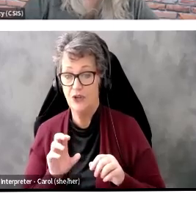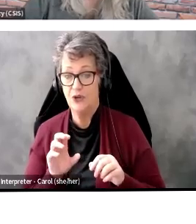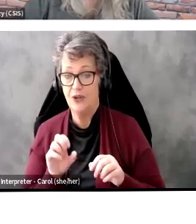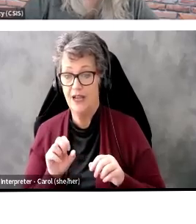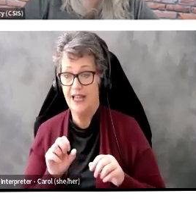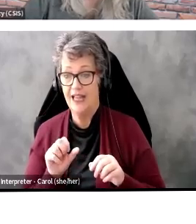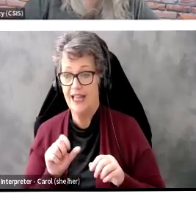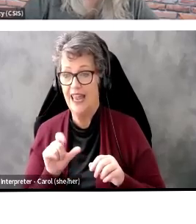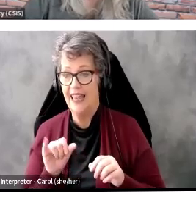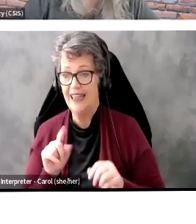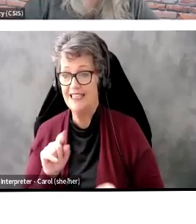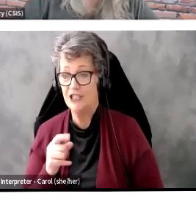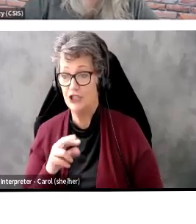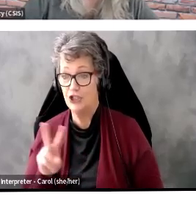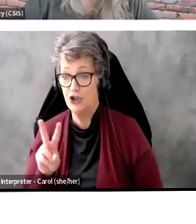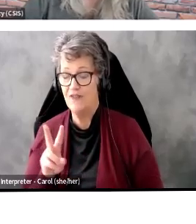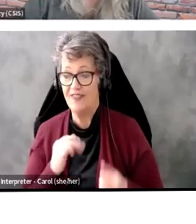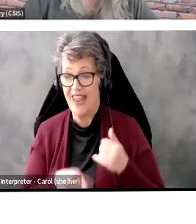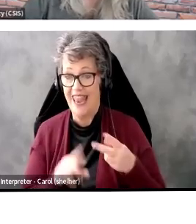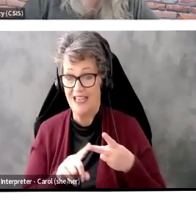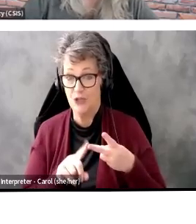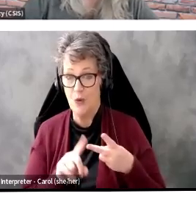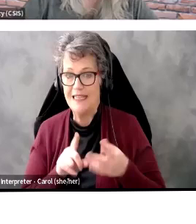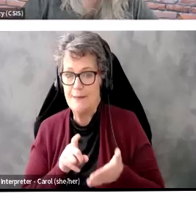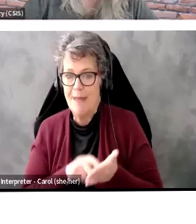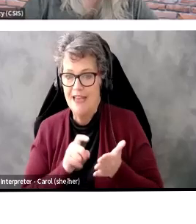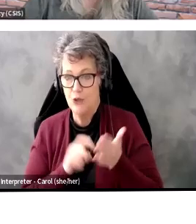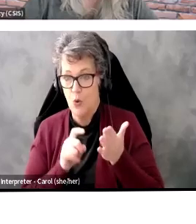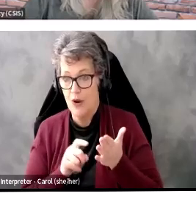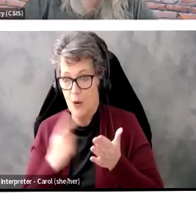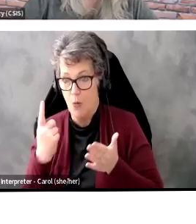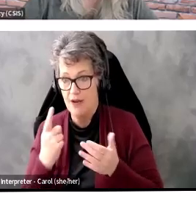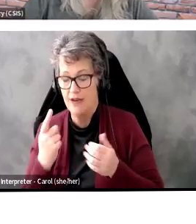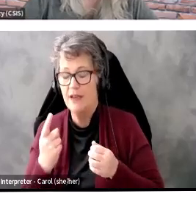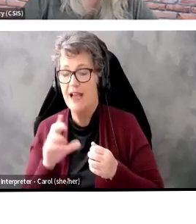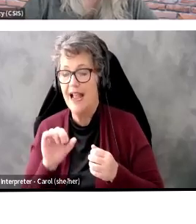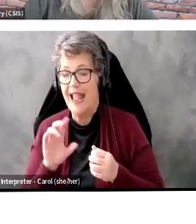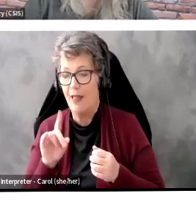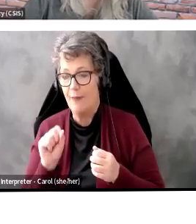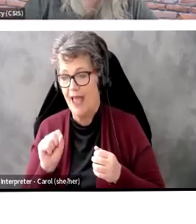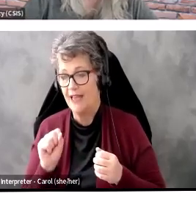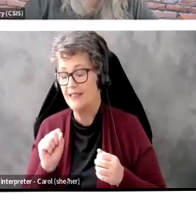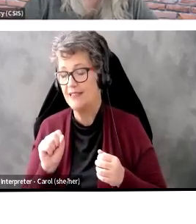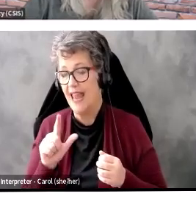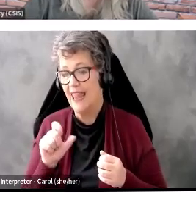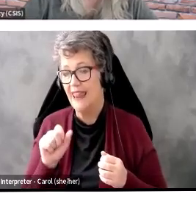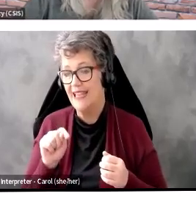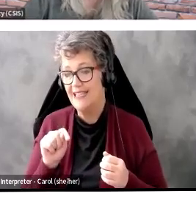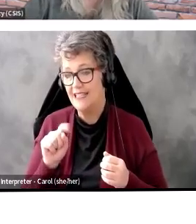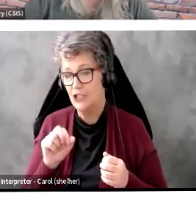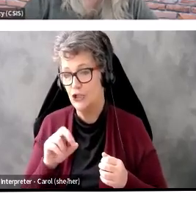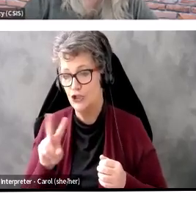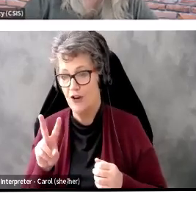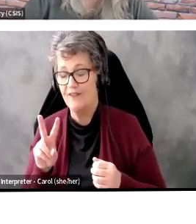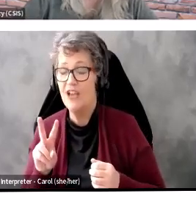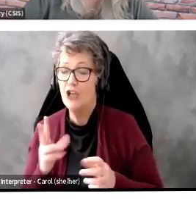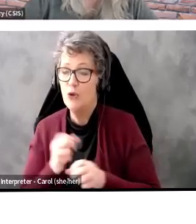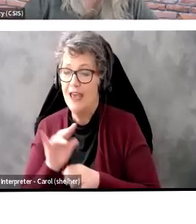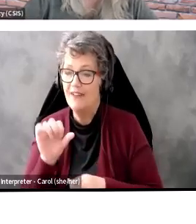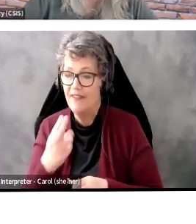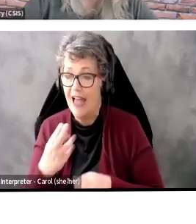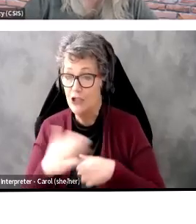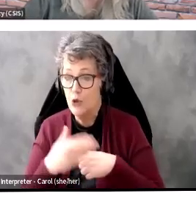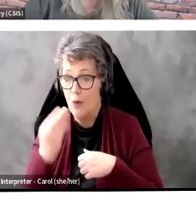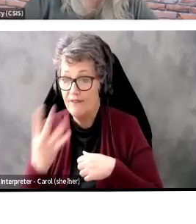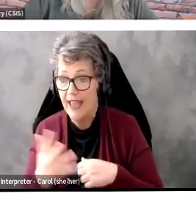one is the mandatory one that you should be signed up for. It's the CALPADS listserv, and that's how you get a flash